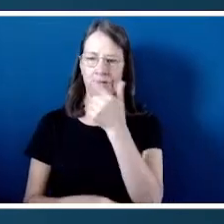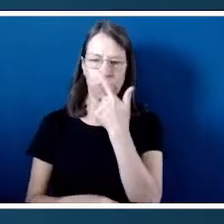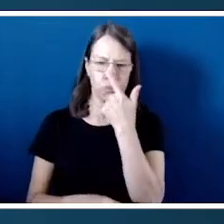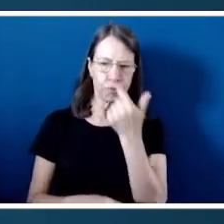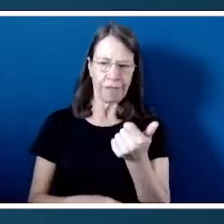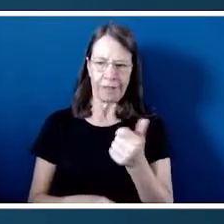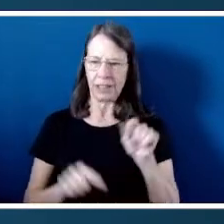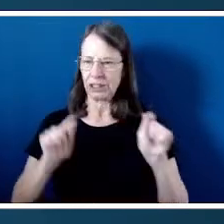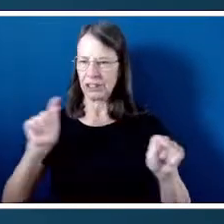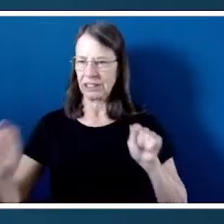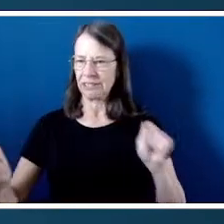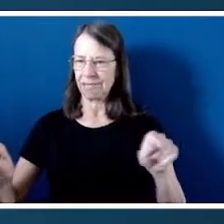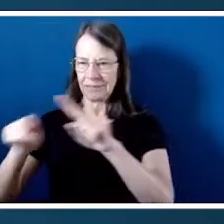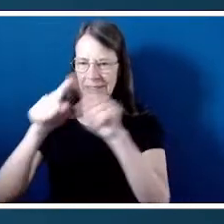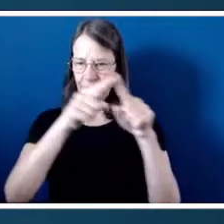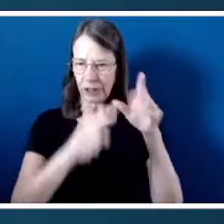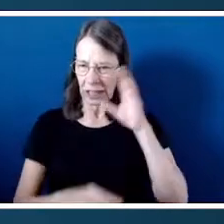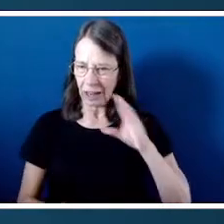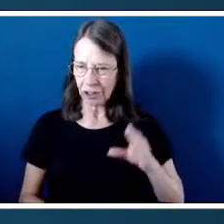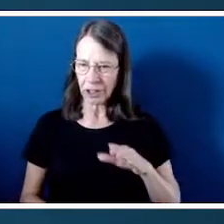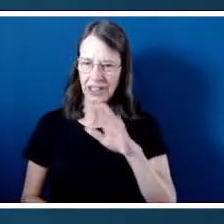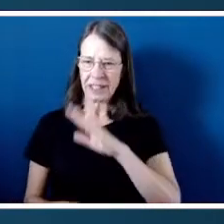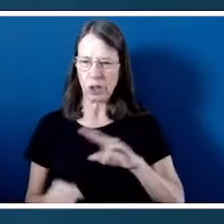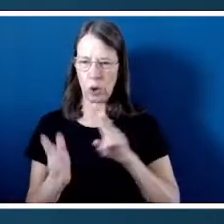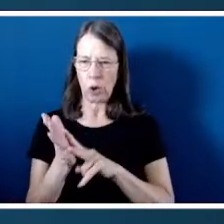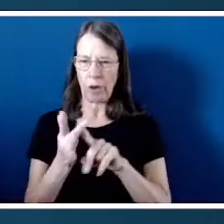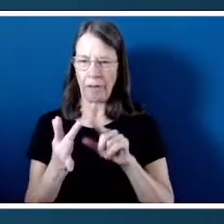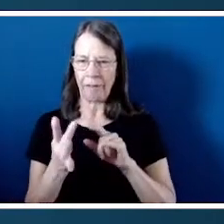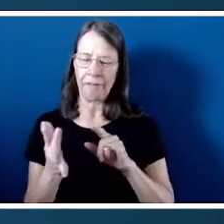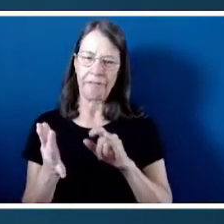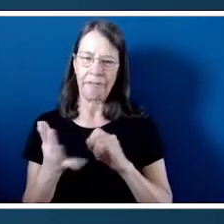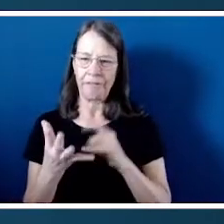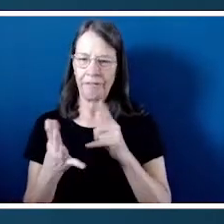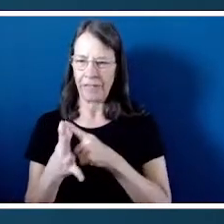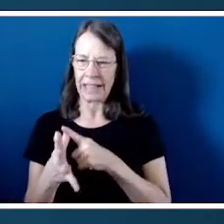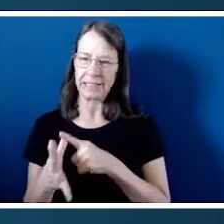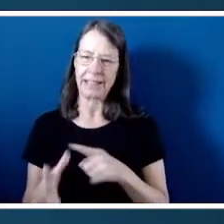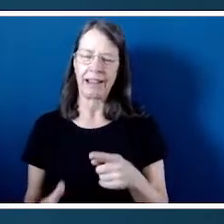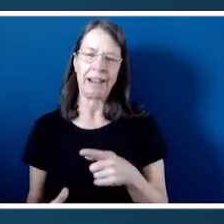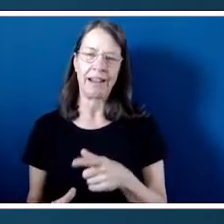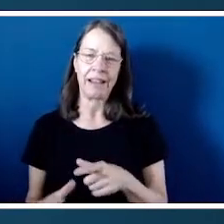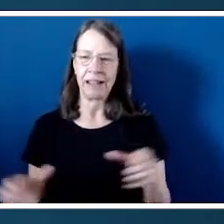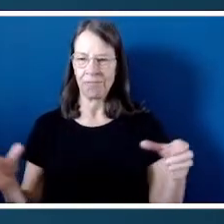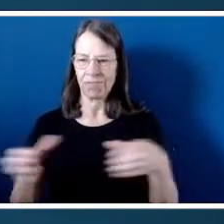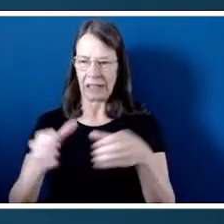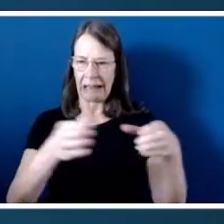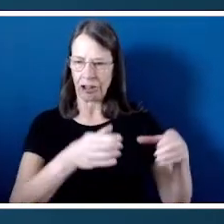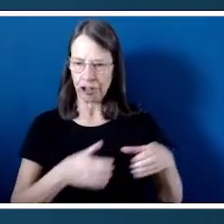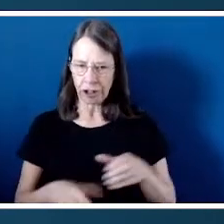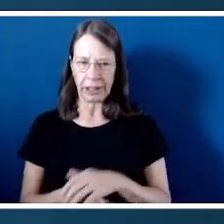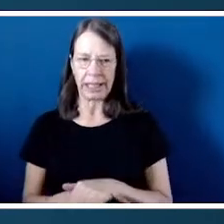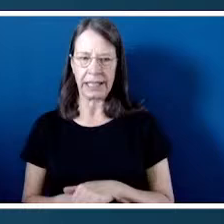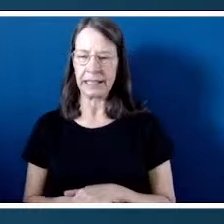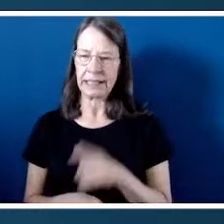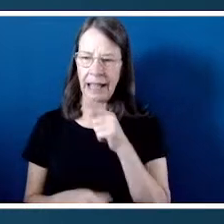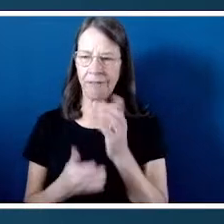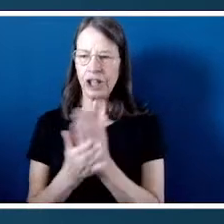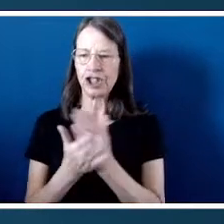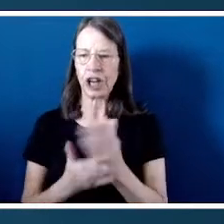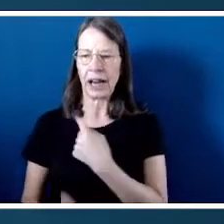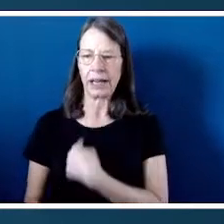categories, and confirm a shared commitment by all countries to protect citizens, families, and